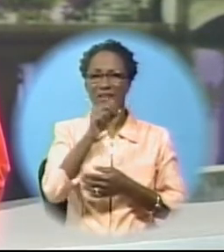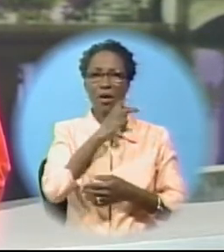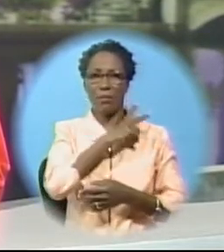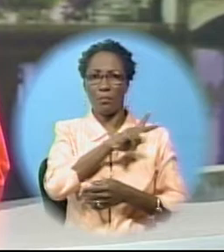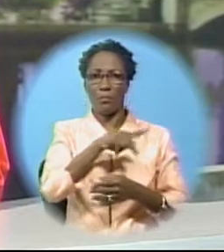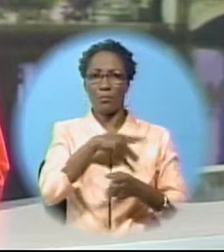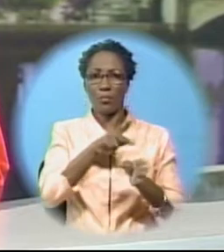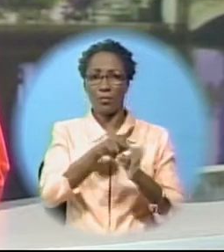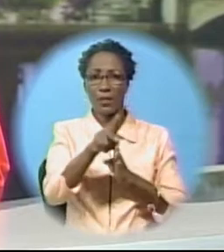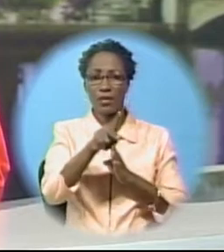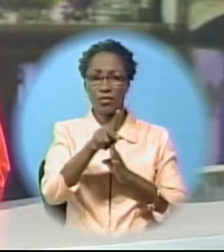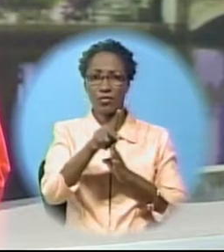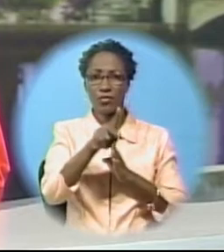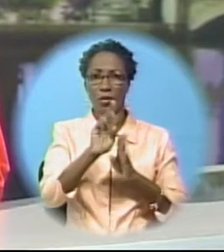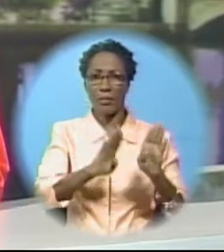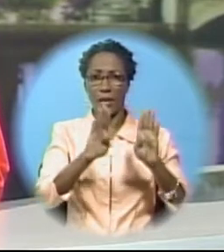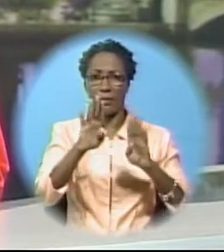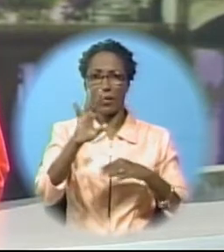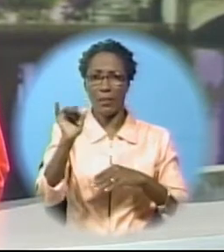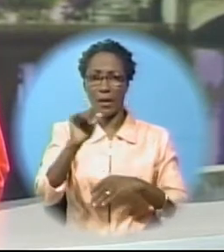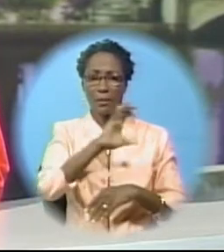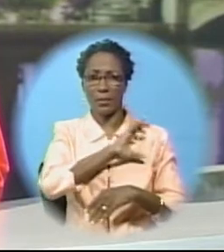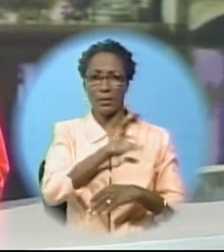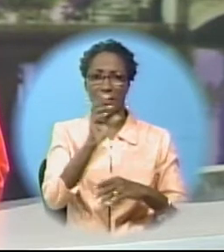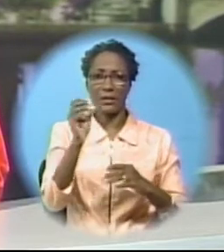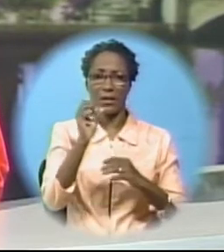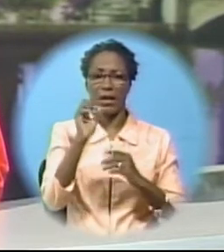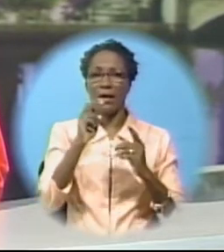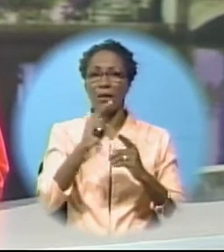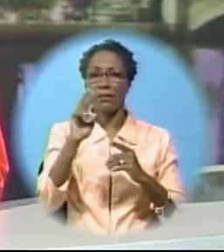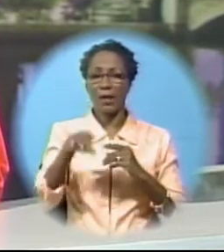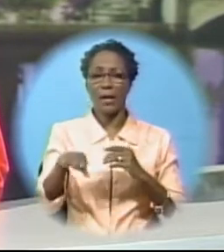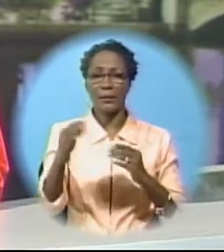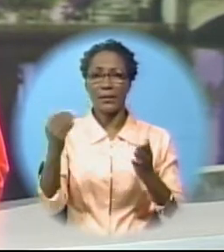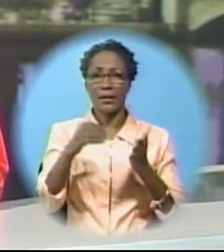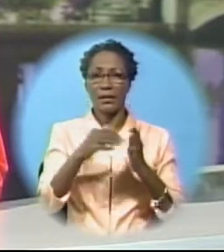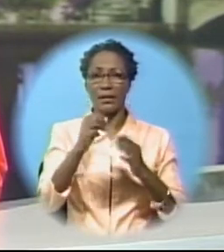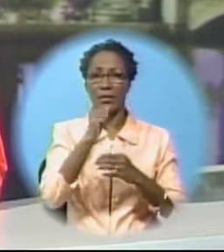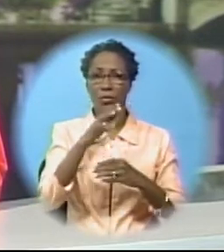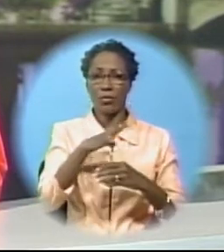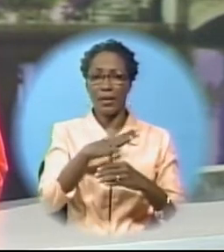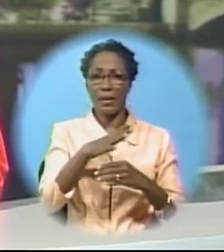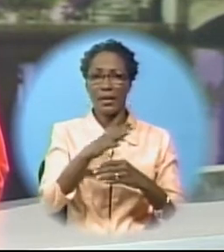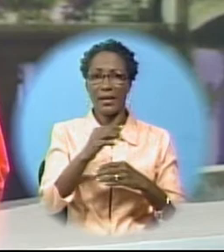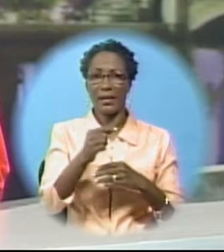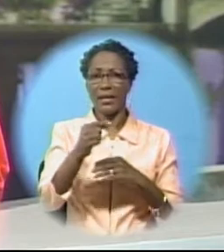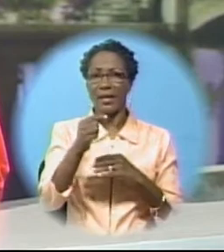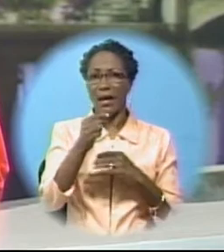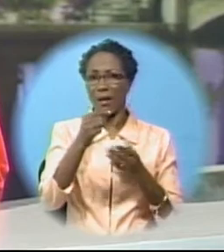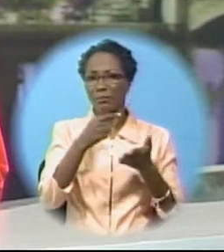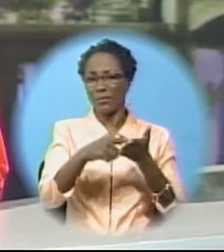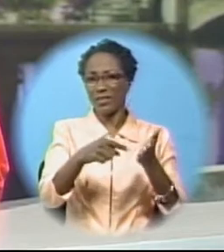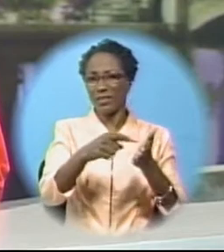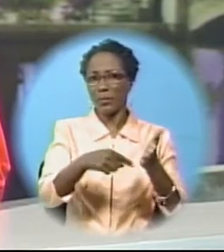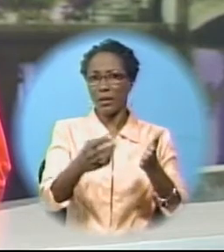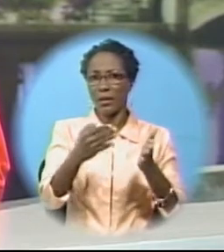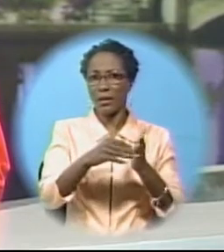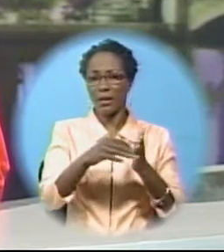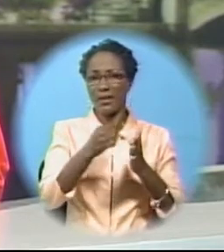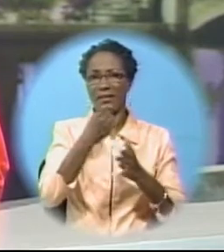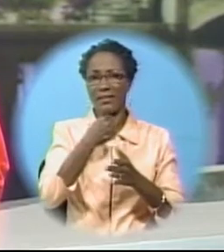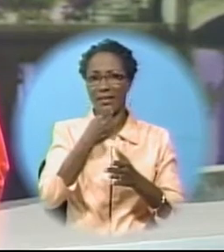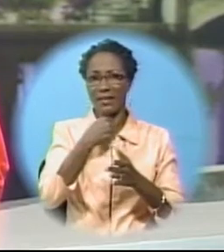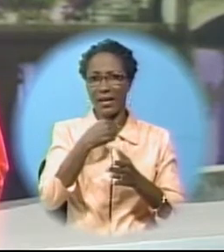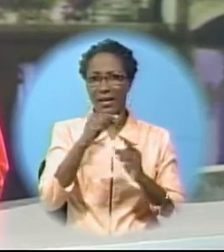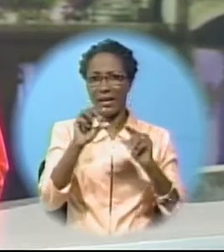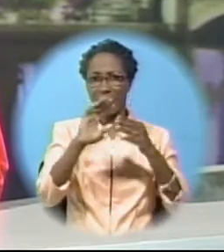police, violence against women, and discrimination against lesbian, gay, bisexual, and transgender individuals. Other